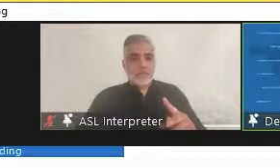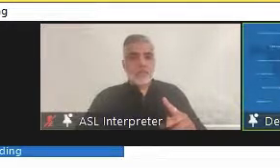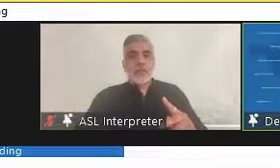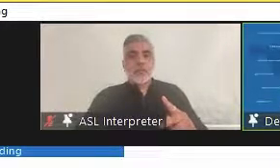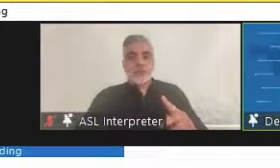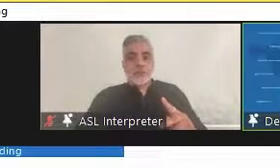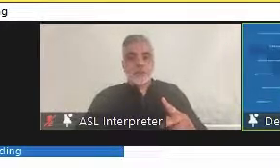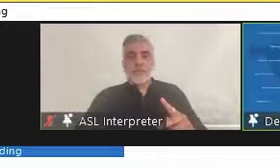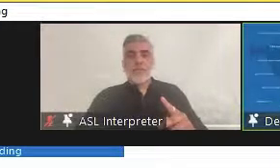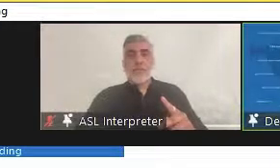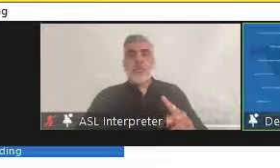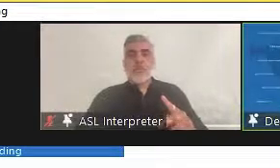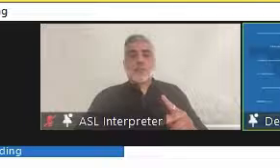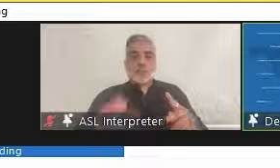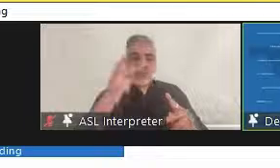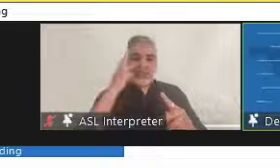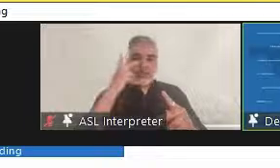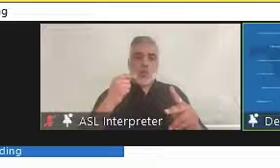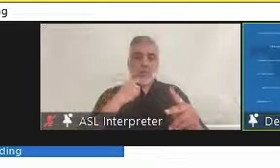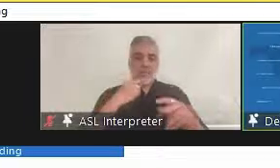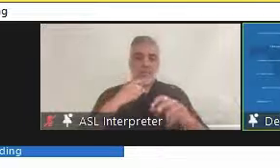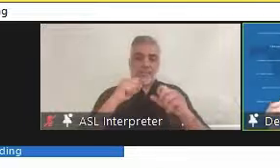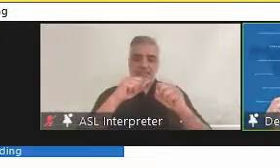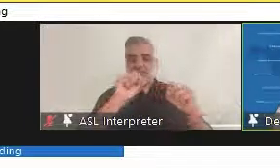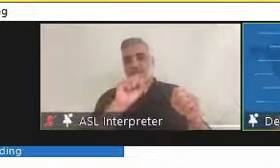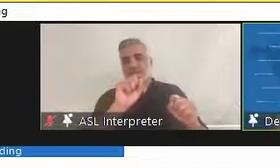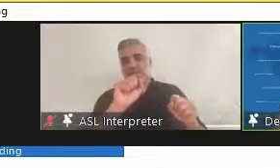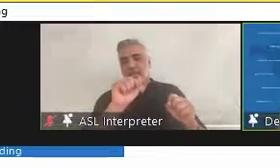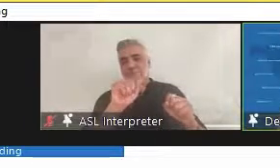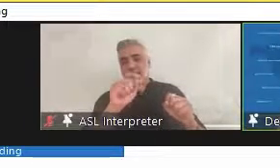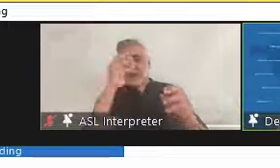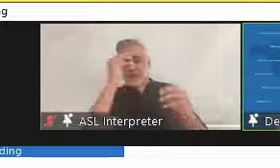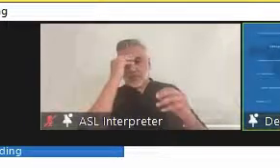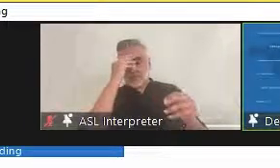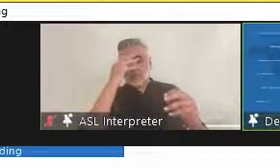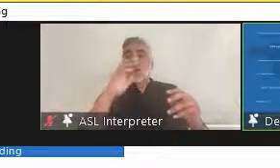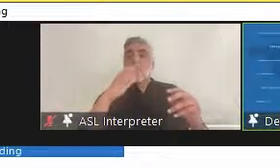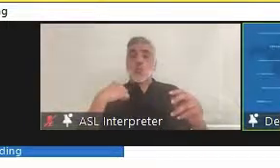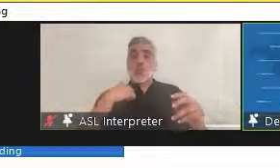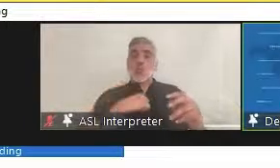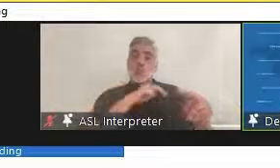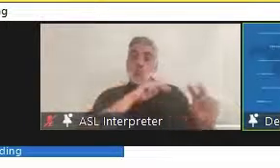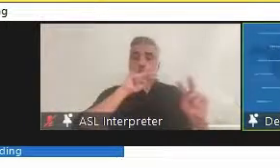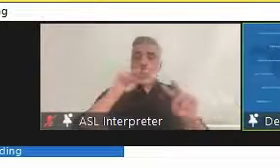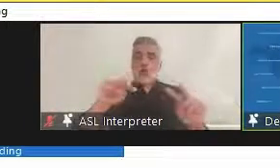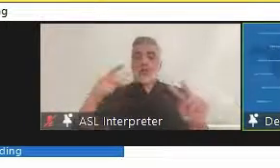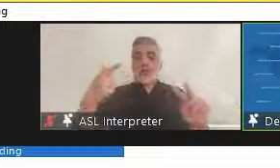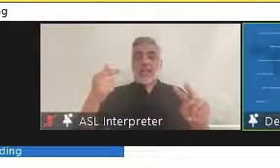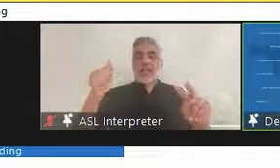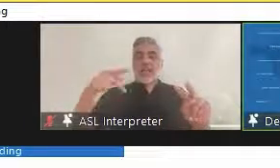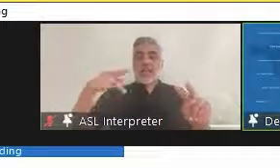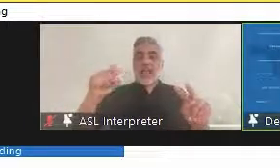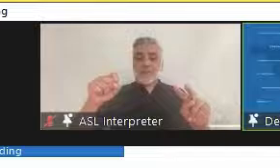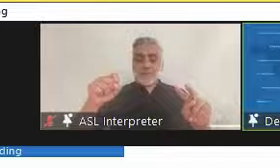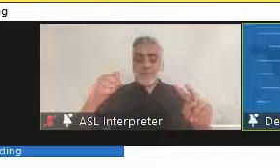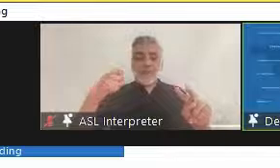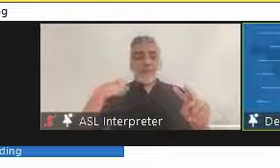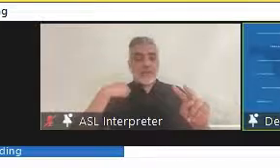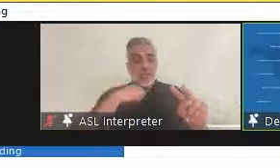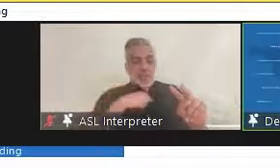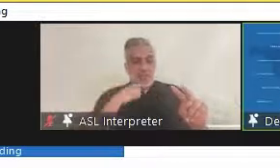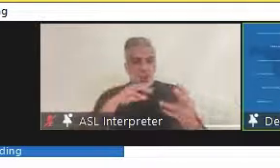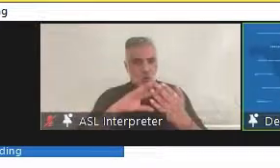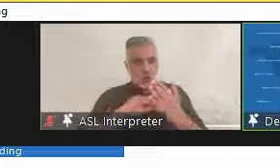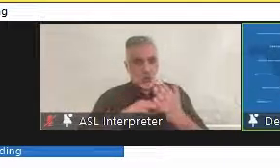the status currently of educational technology, but we've also looked at some of the gaps that occurred during remote learning